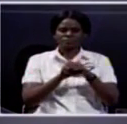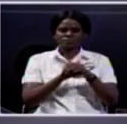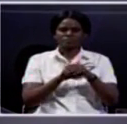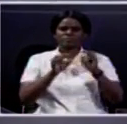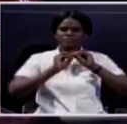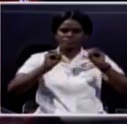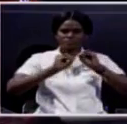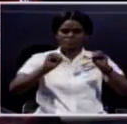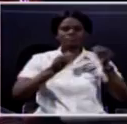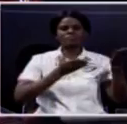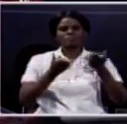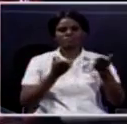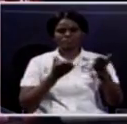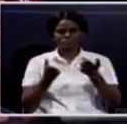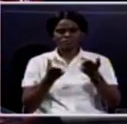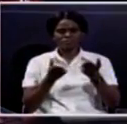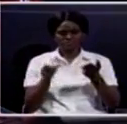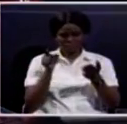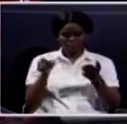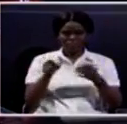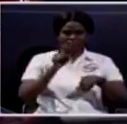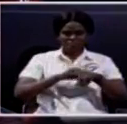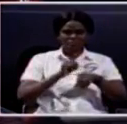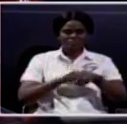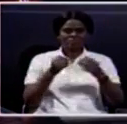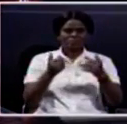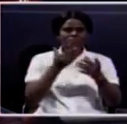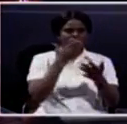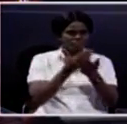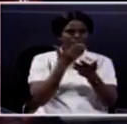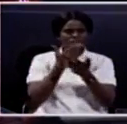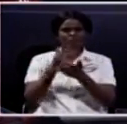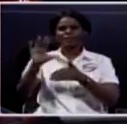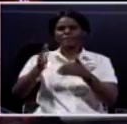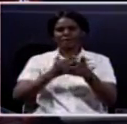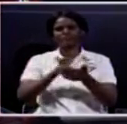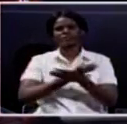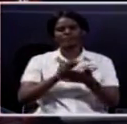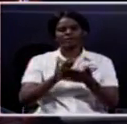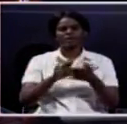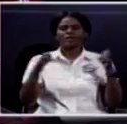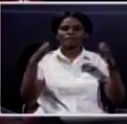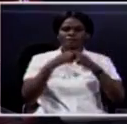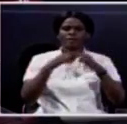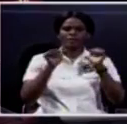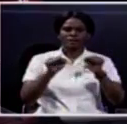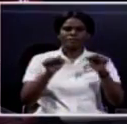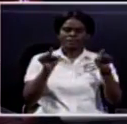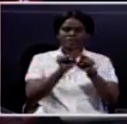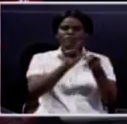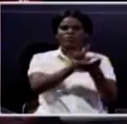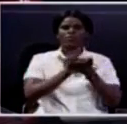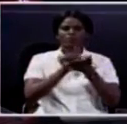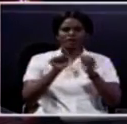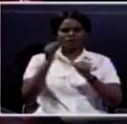teaching service. At least this time, sanity has come back. You can go to the bank and get a loan, because